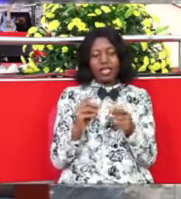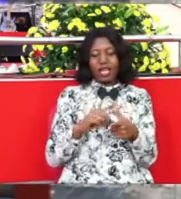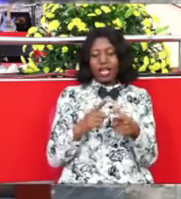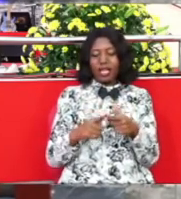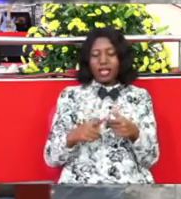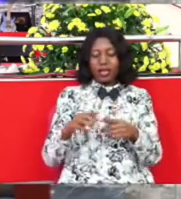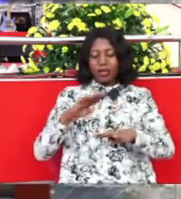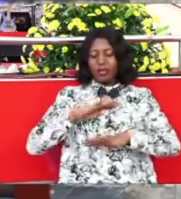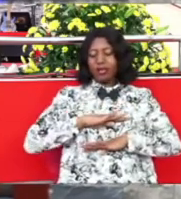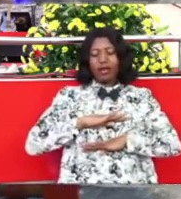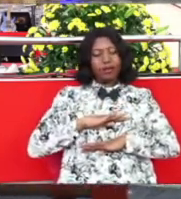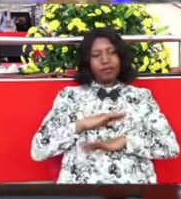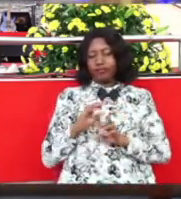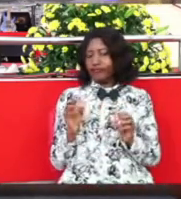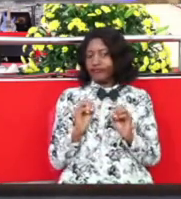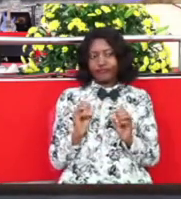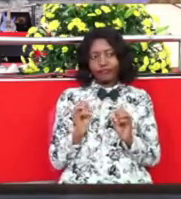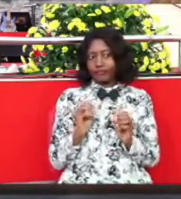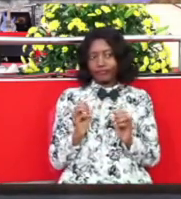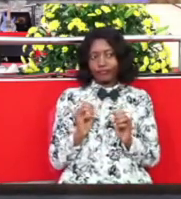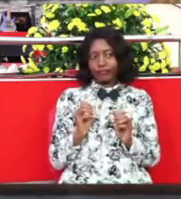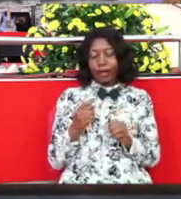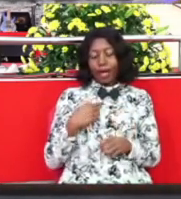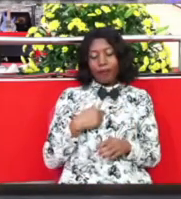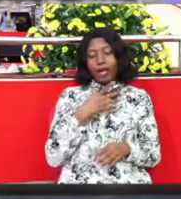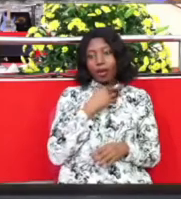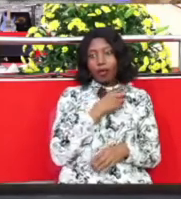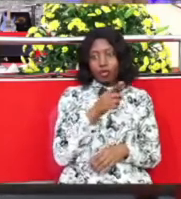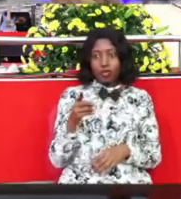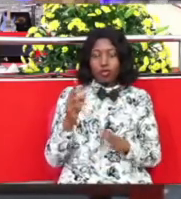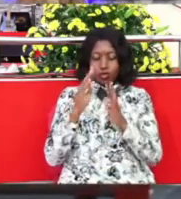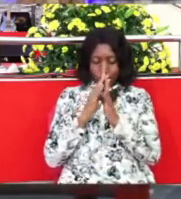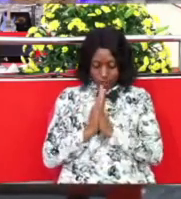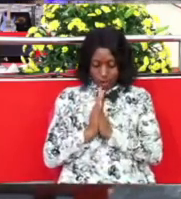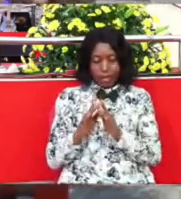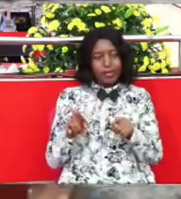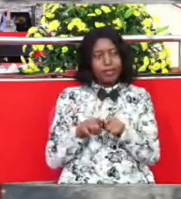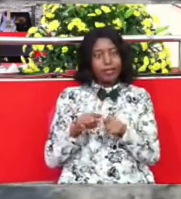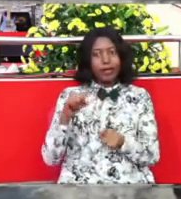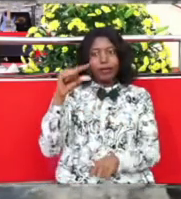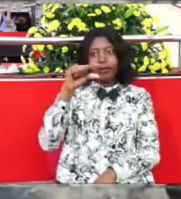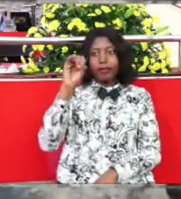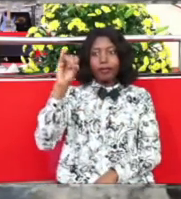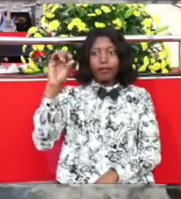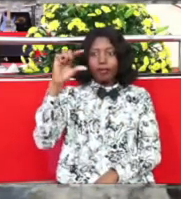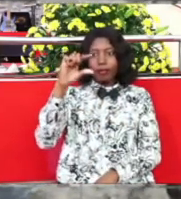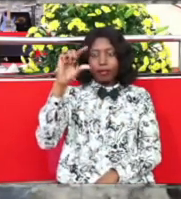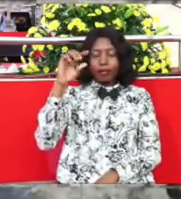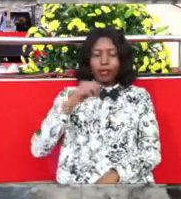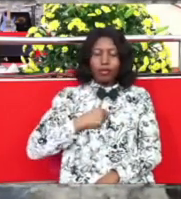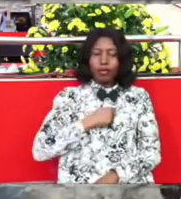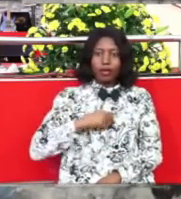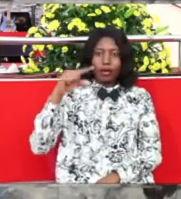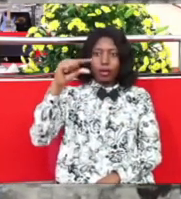Unafurahia. I want us to pray like Gideon prayed. Oh God, give me that hill. Uombe kama Gideon